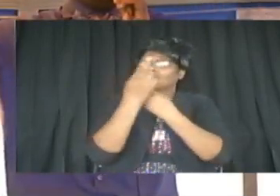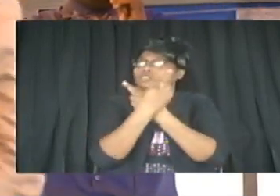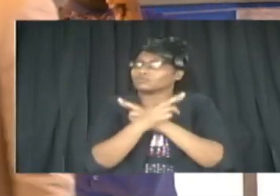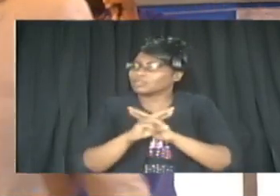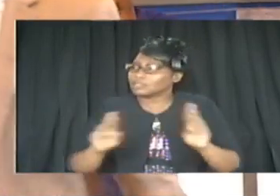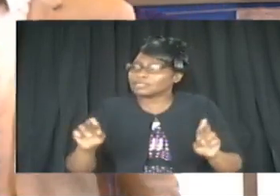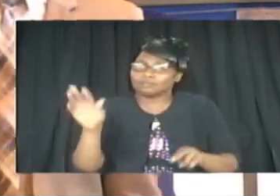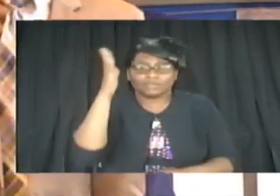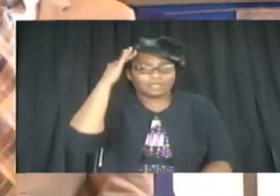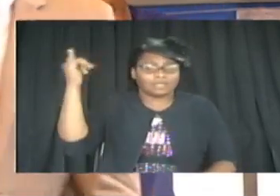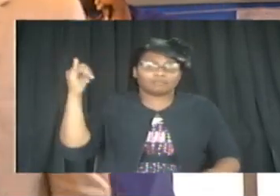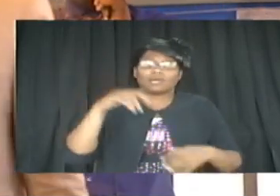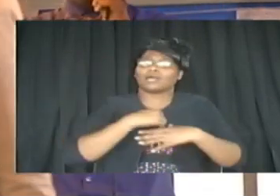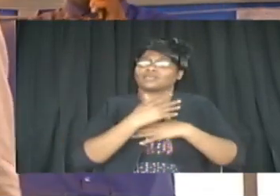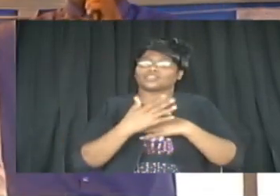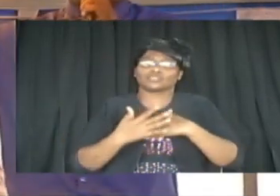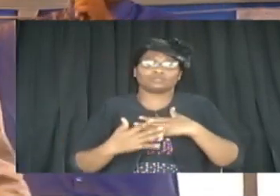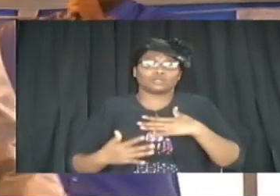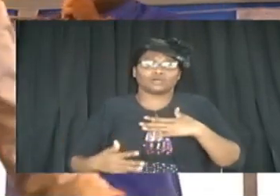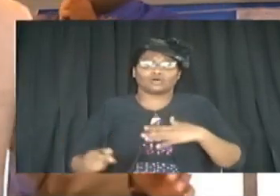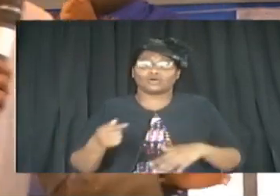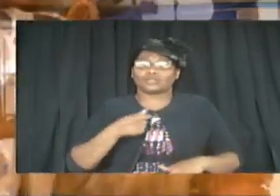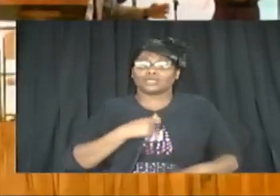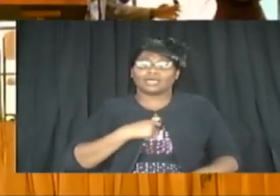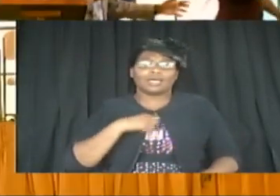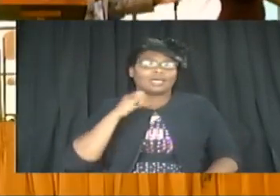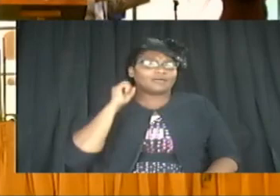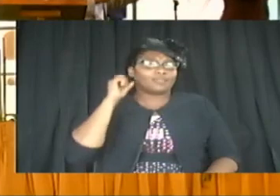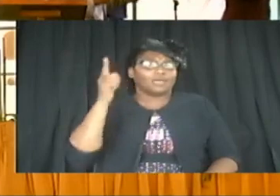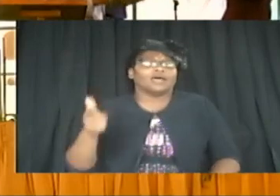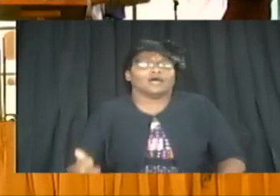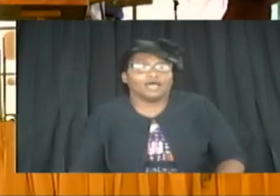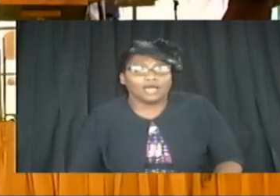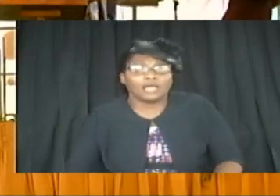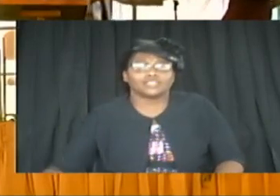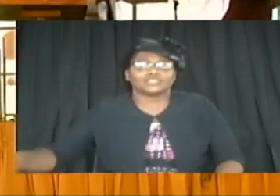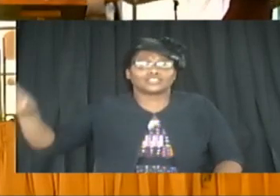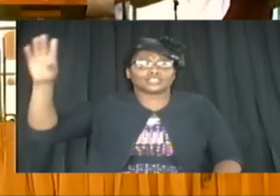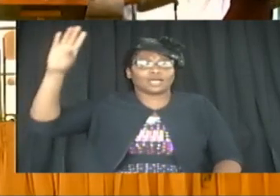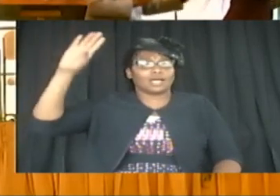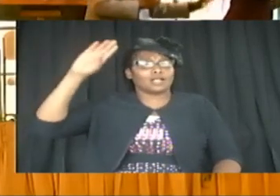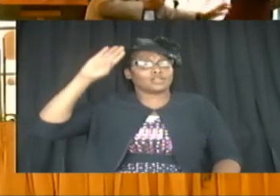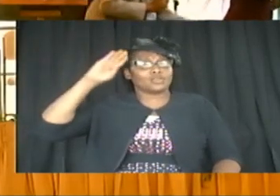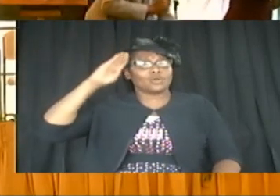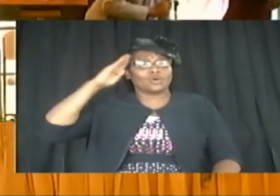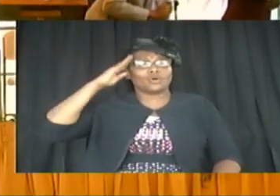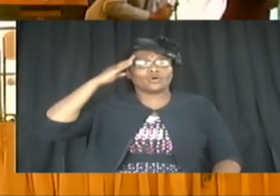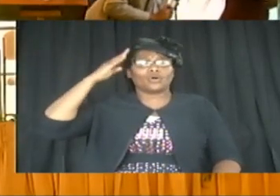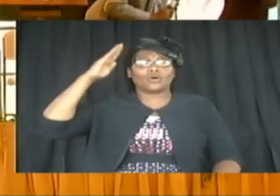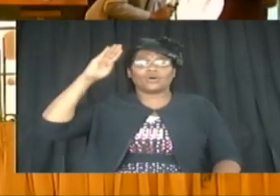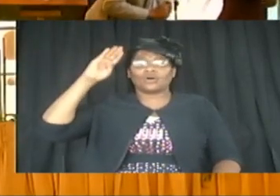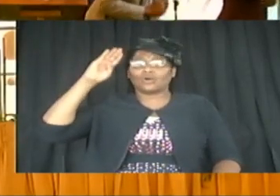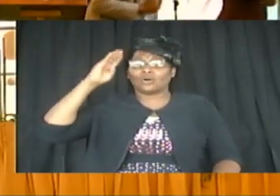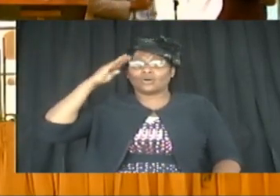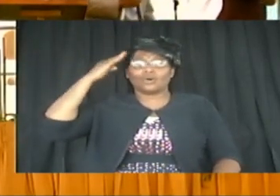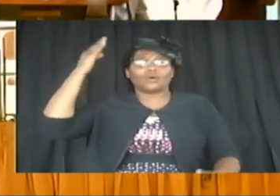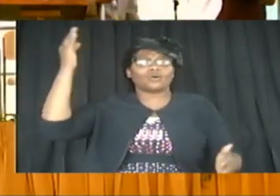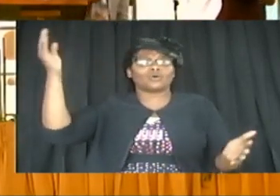by your blood. I shall know Jesus. Sing it. I shall